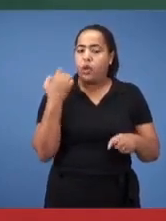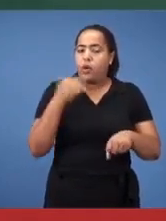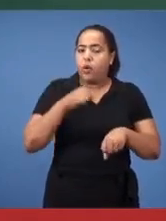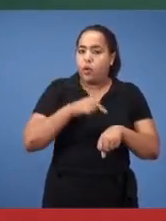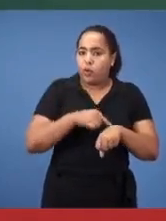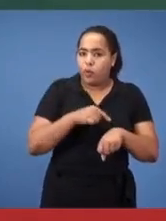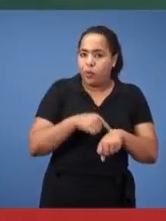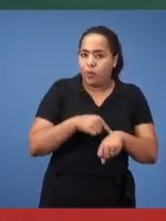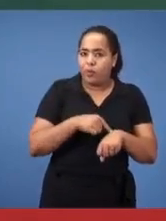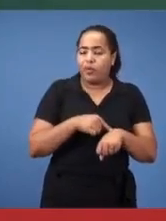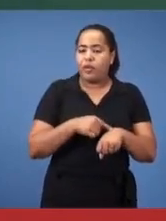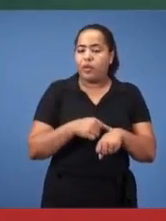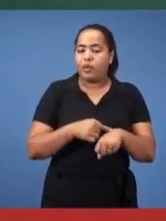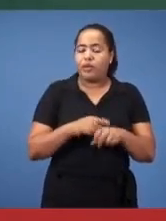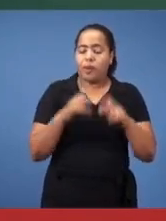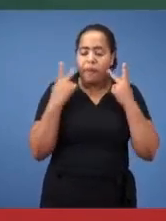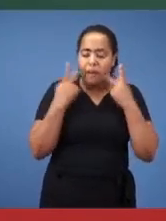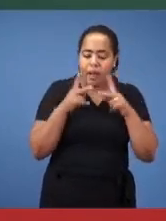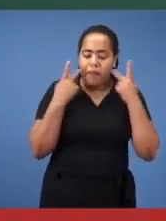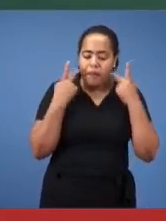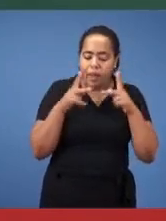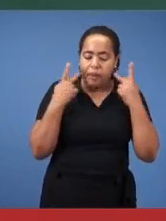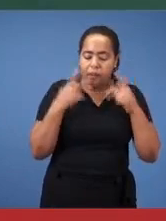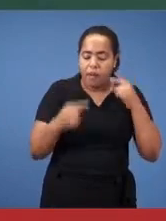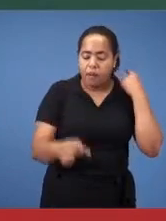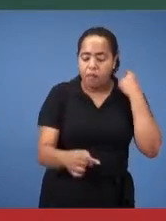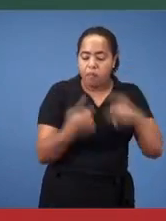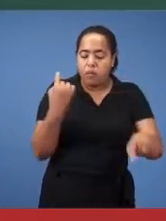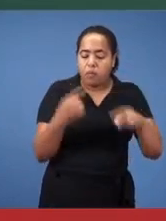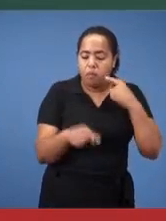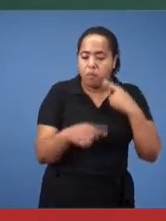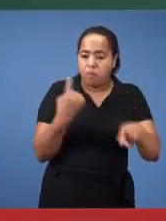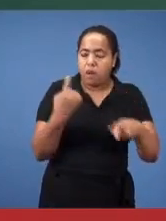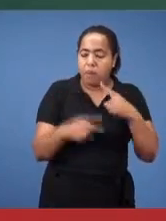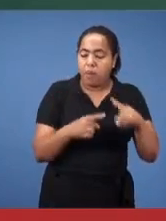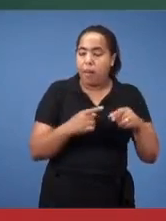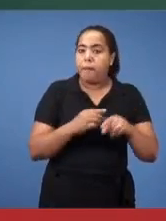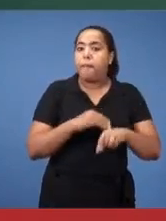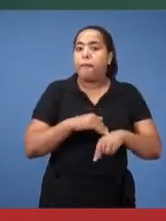Because the more they preach, the more opposition,